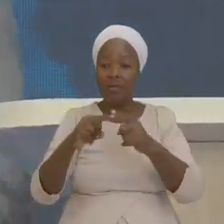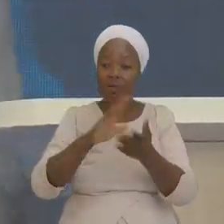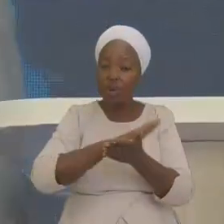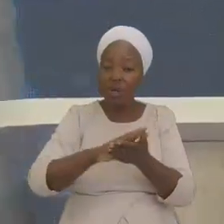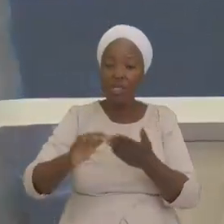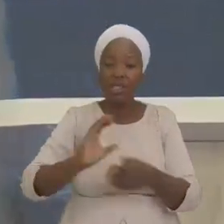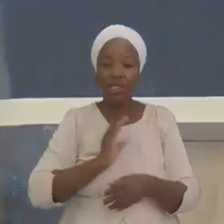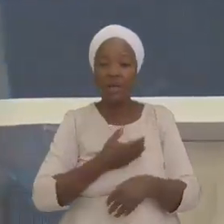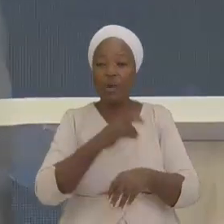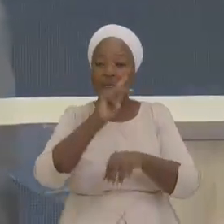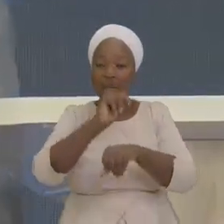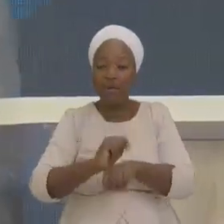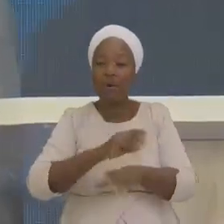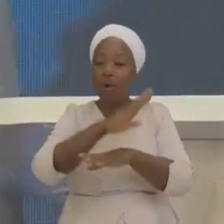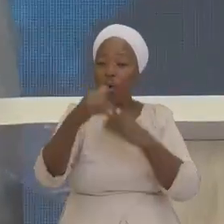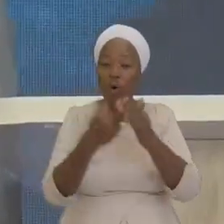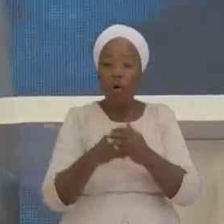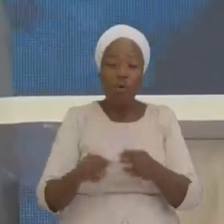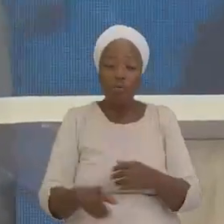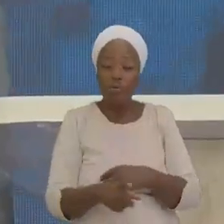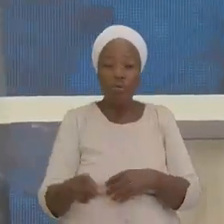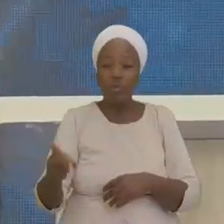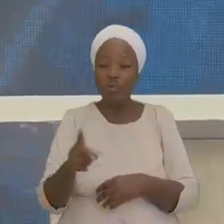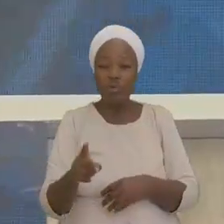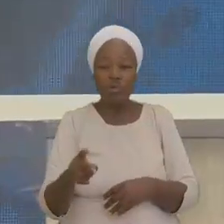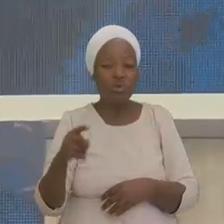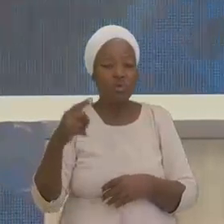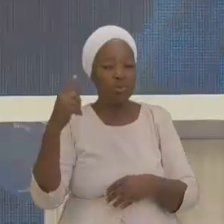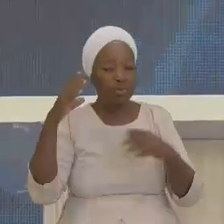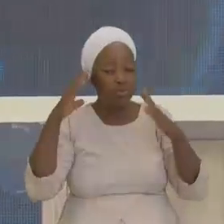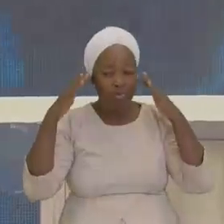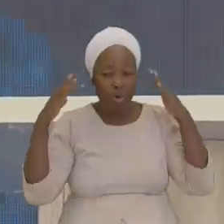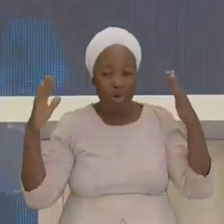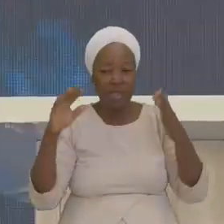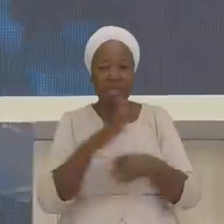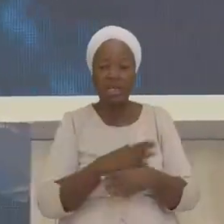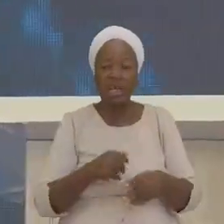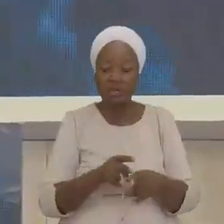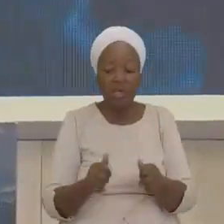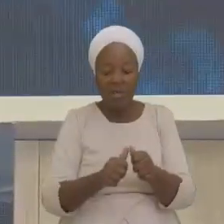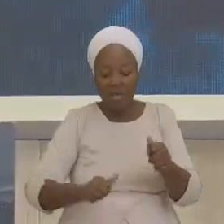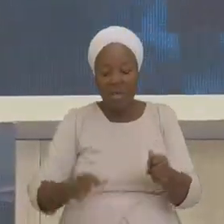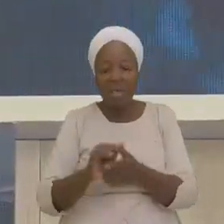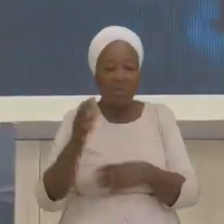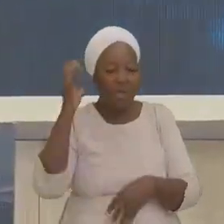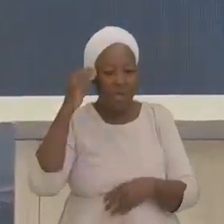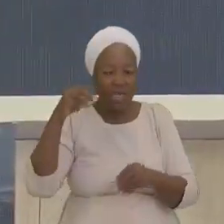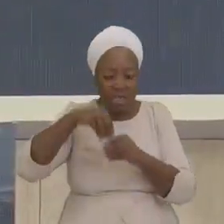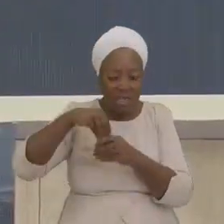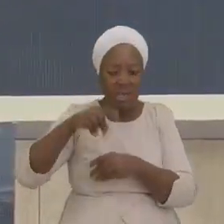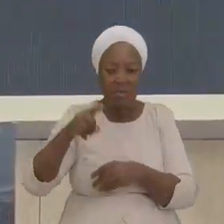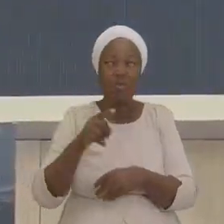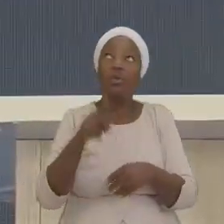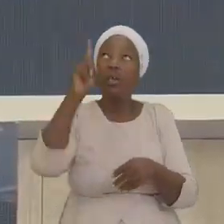temple. All those noise distractions you are hearing from inside you, he came to cleanse.